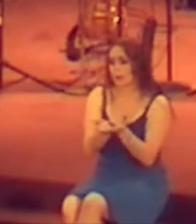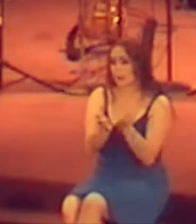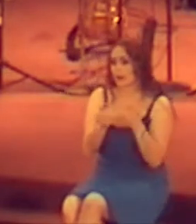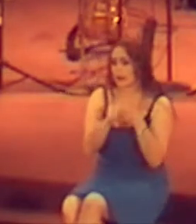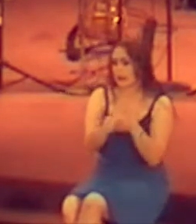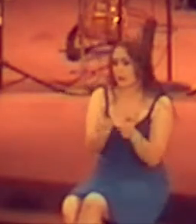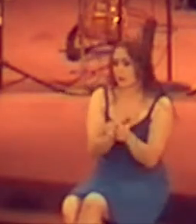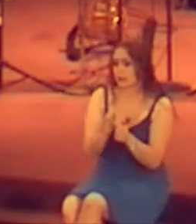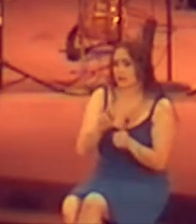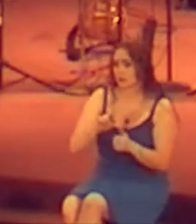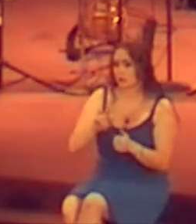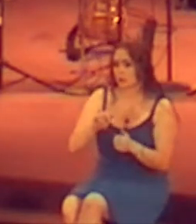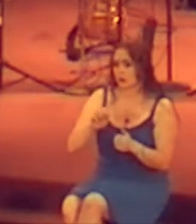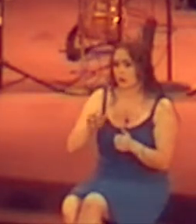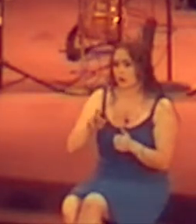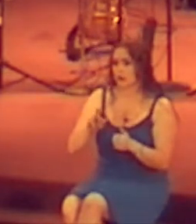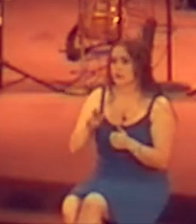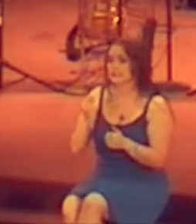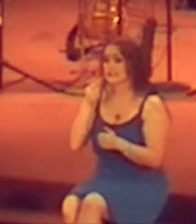tongue can maneuver the whole person.